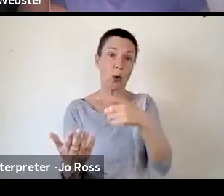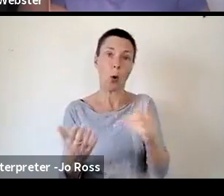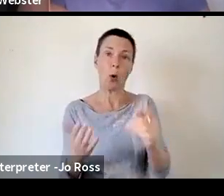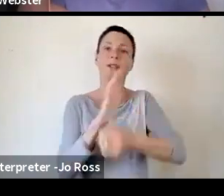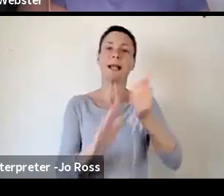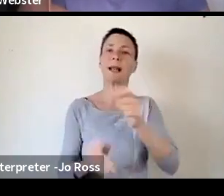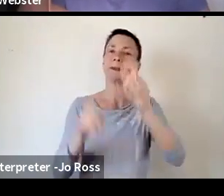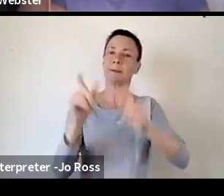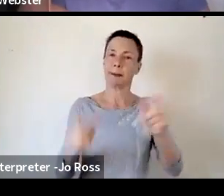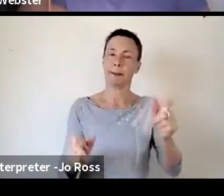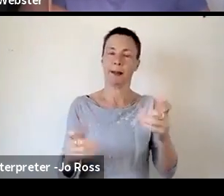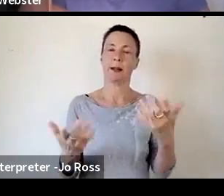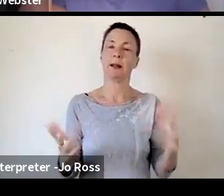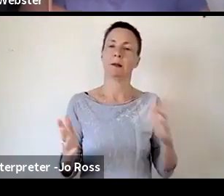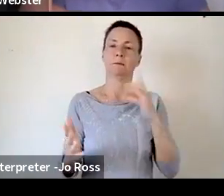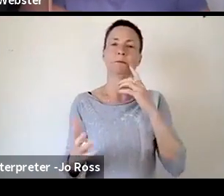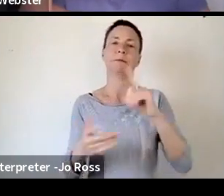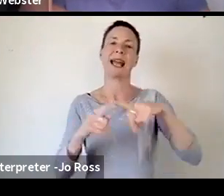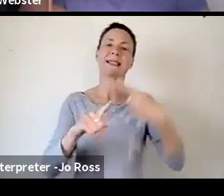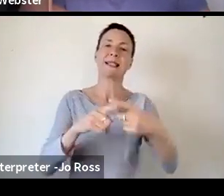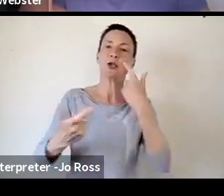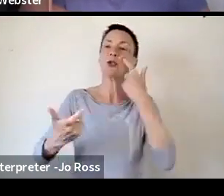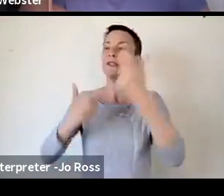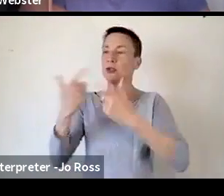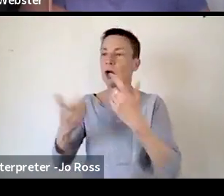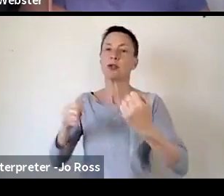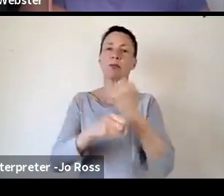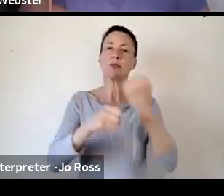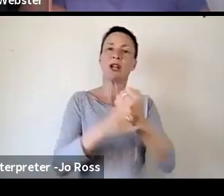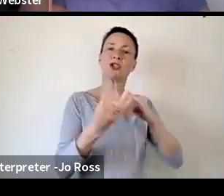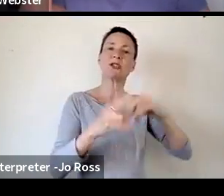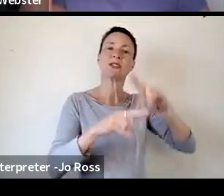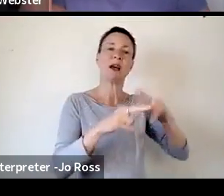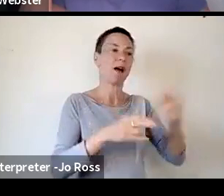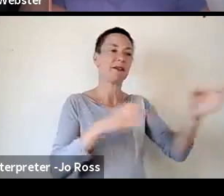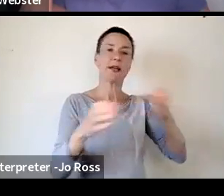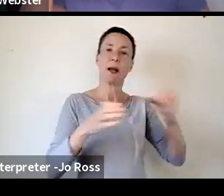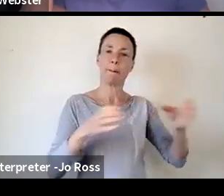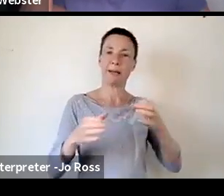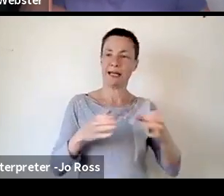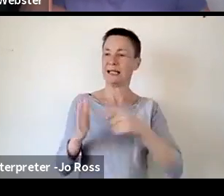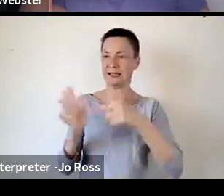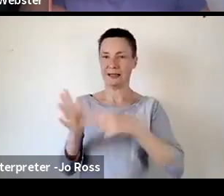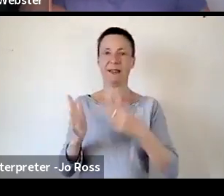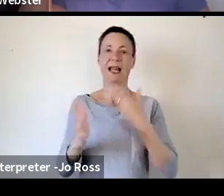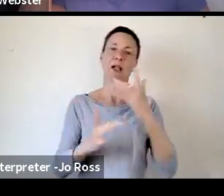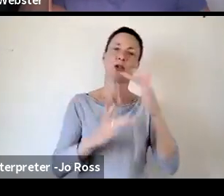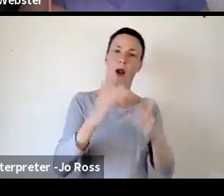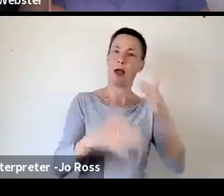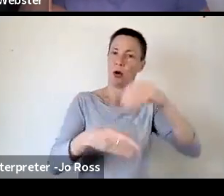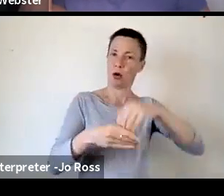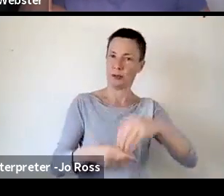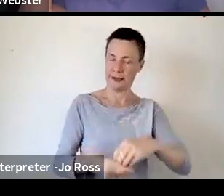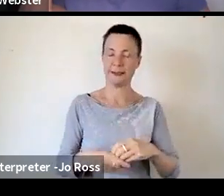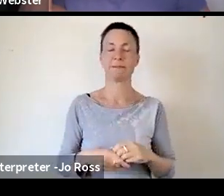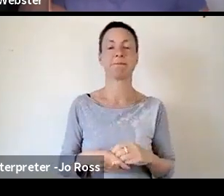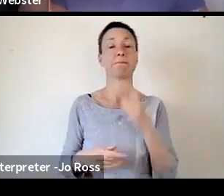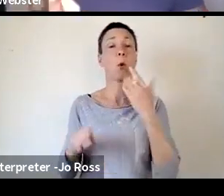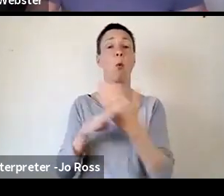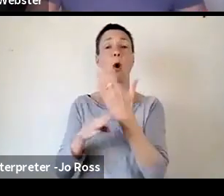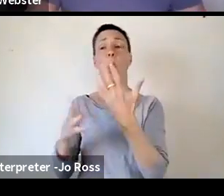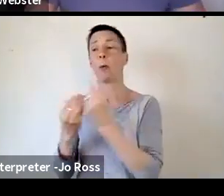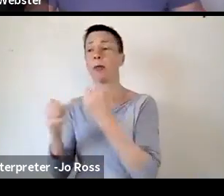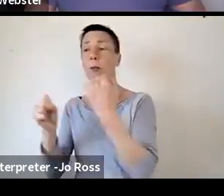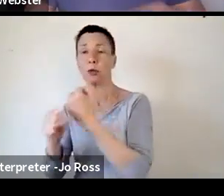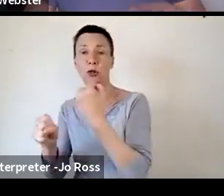Talented People, we are an executive search and production staffing company in TV and online content. We work with